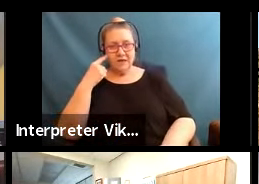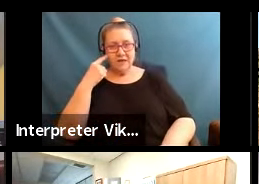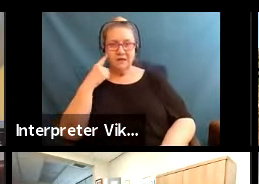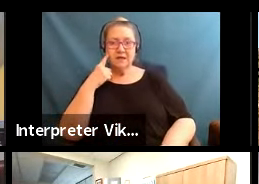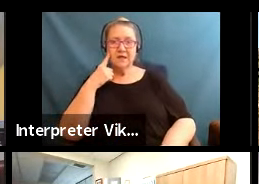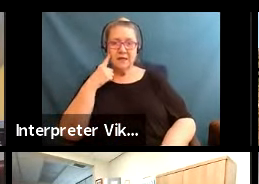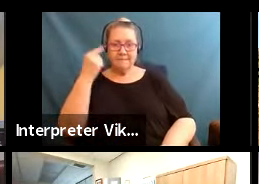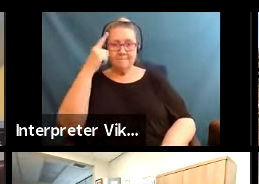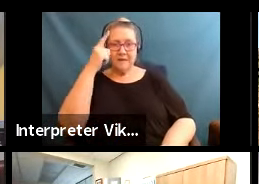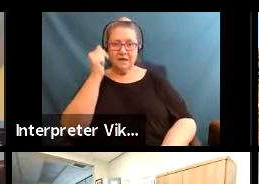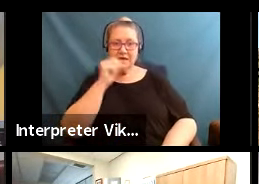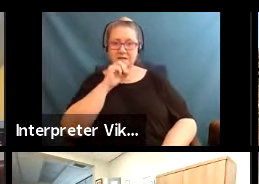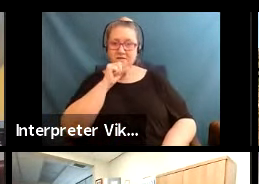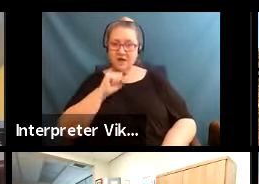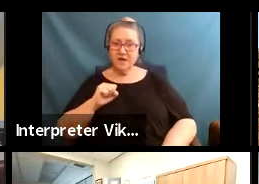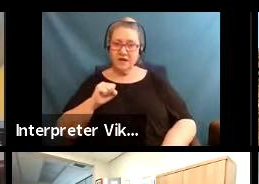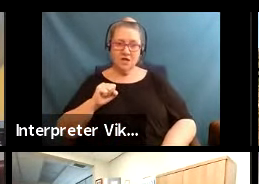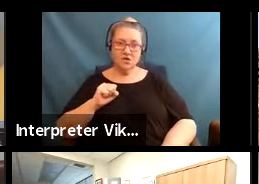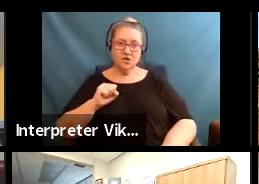that because of age,